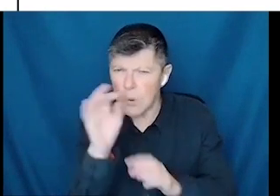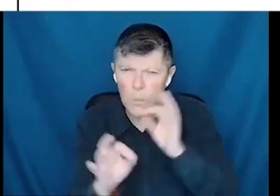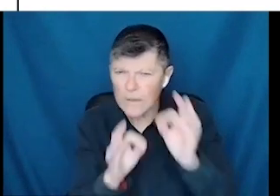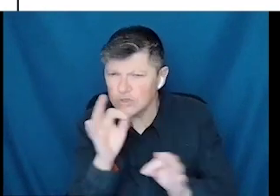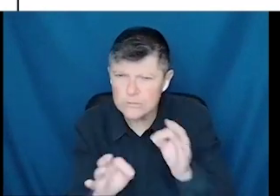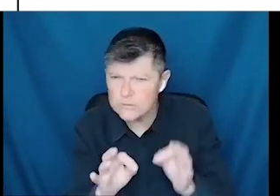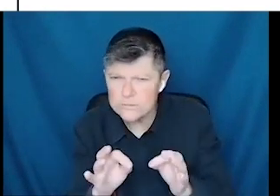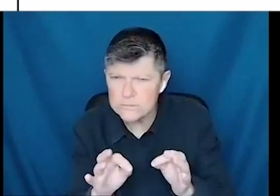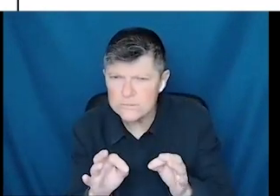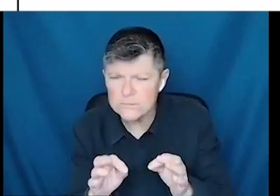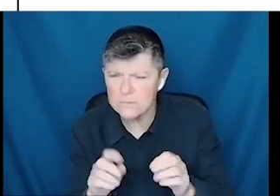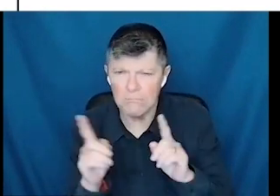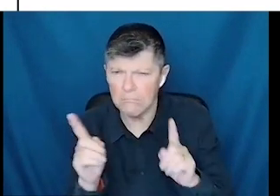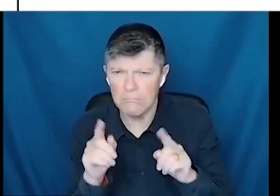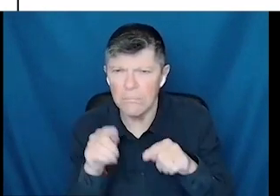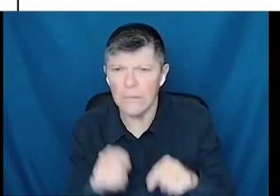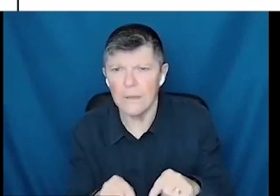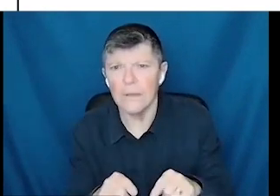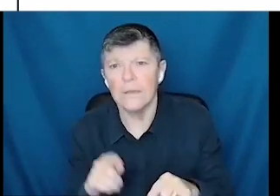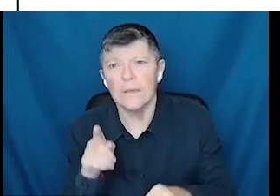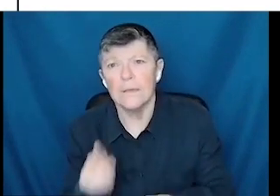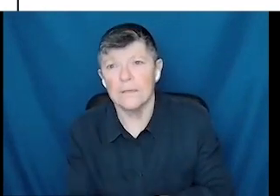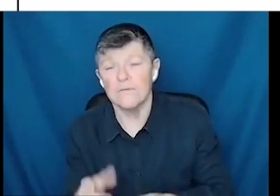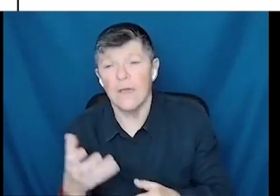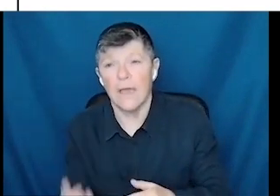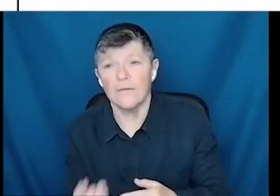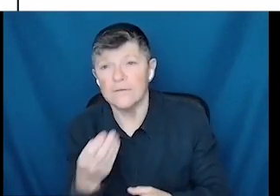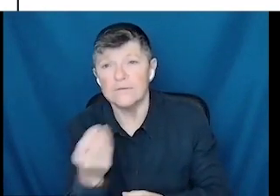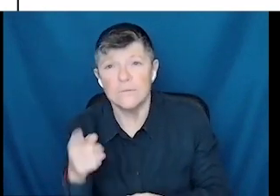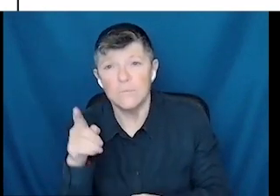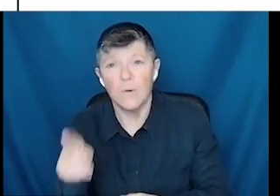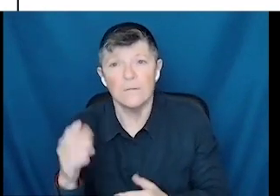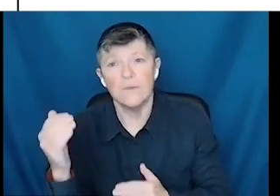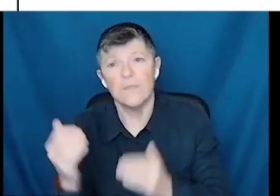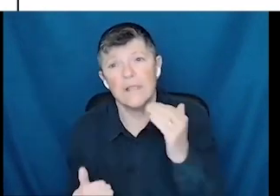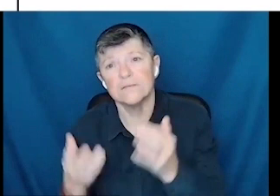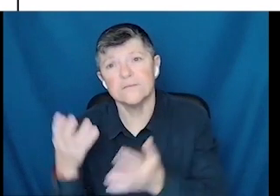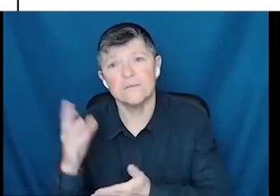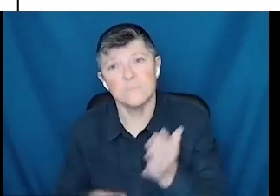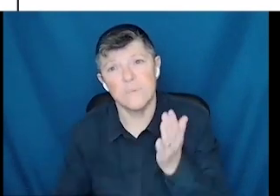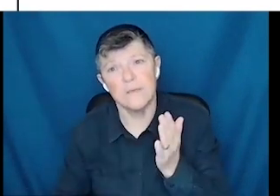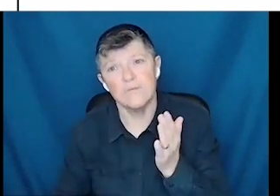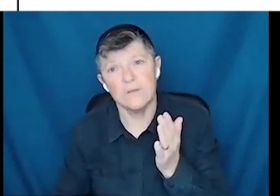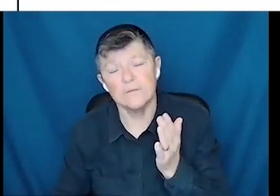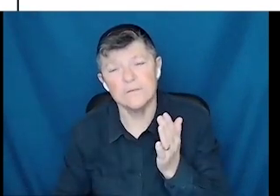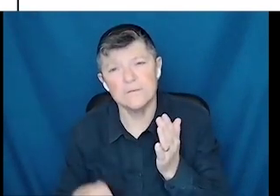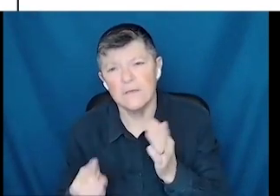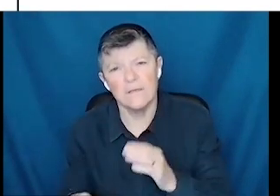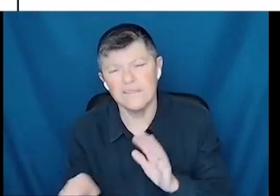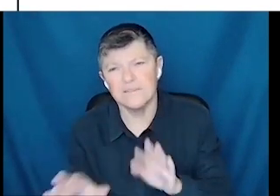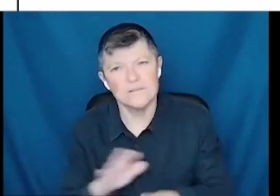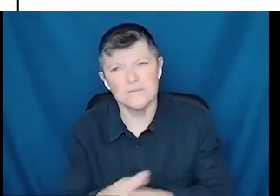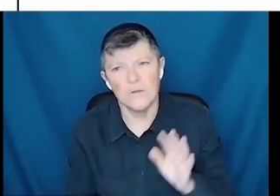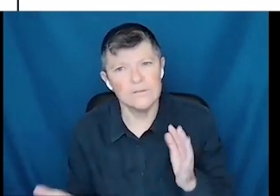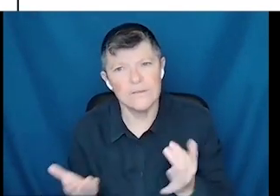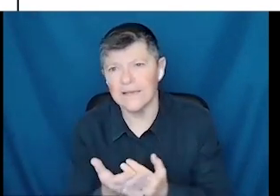If you're someone with a sort of less experience or knowledge in this, this is not very accessible.